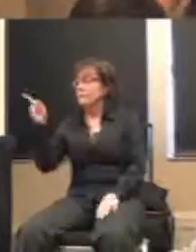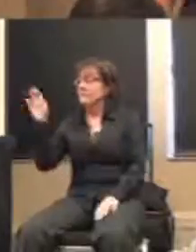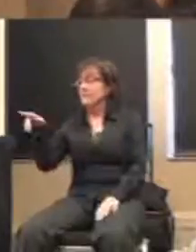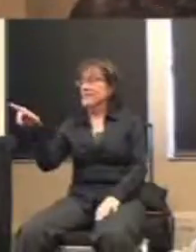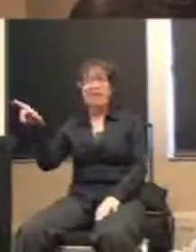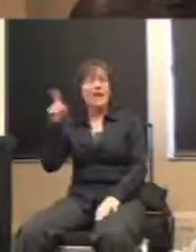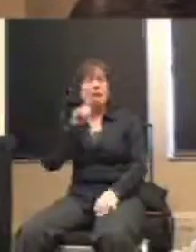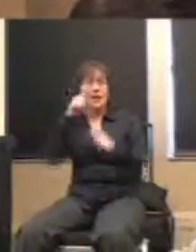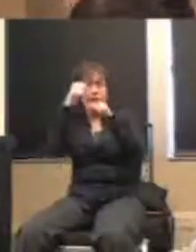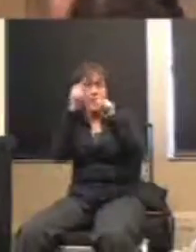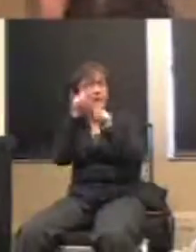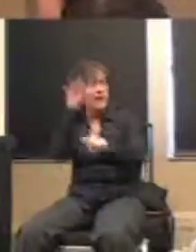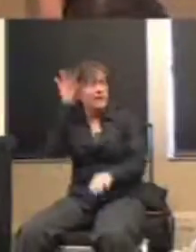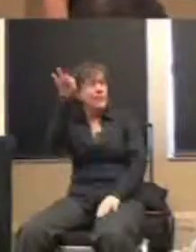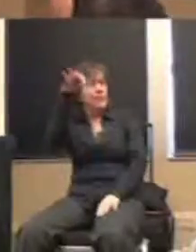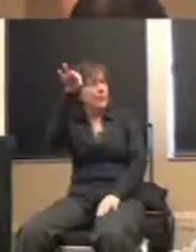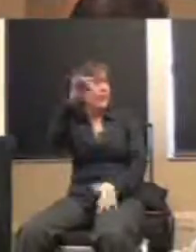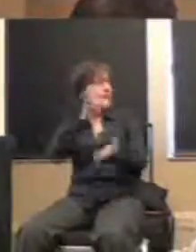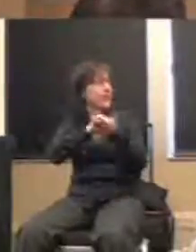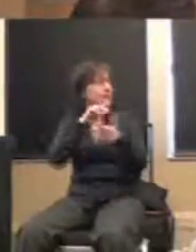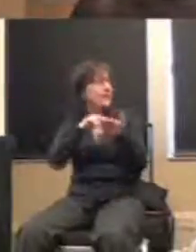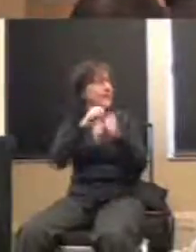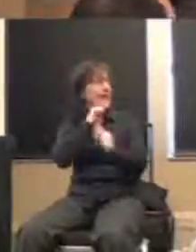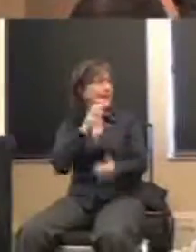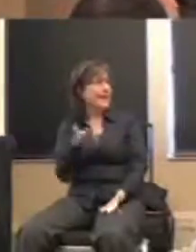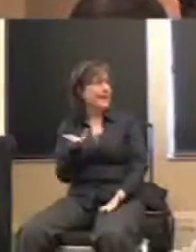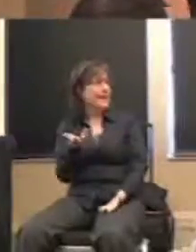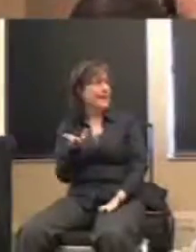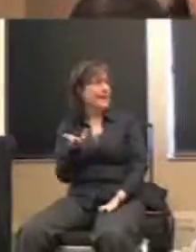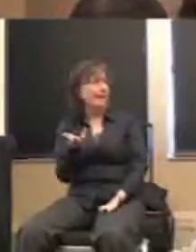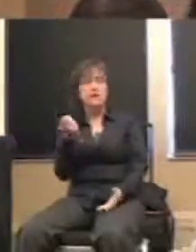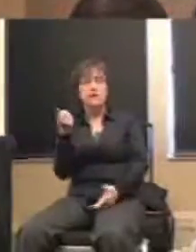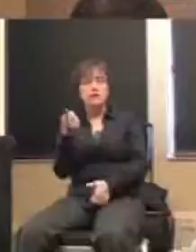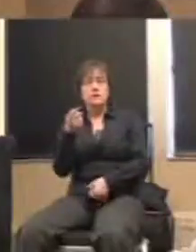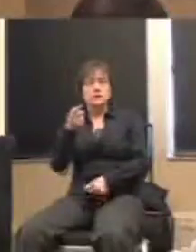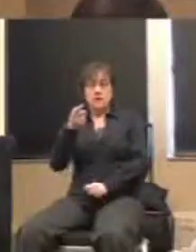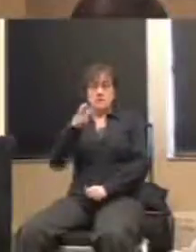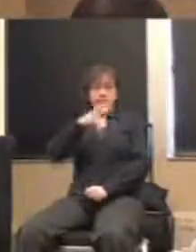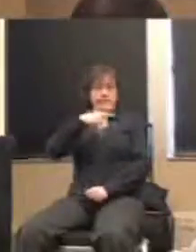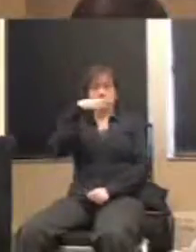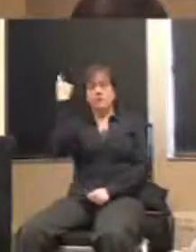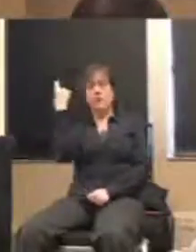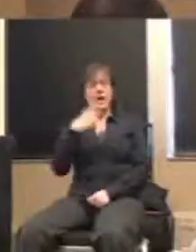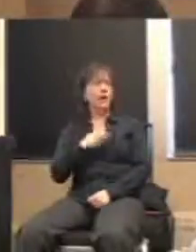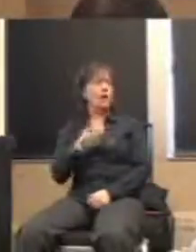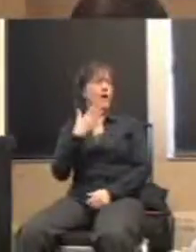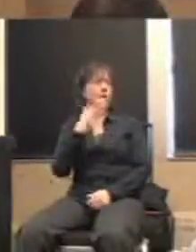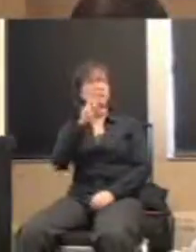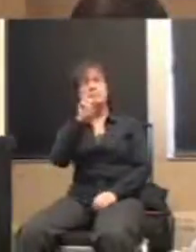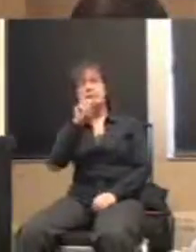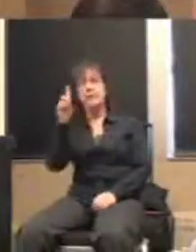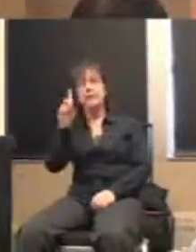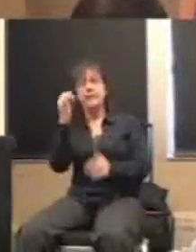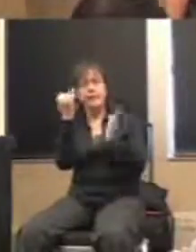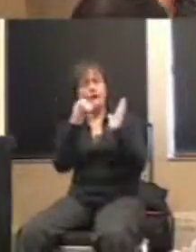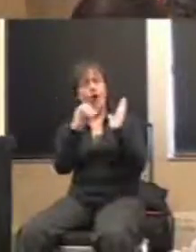them? This is probably the highest level icon that you can get to, a black and white 2D drawing. The next one would be a hand drawing,